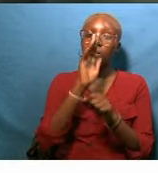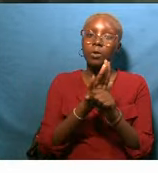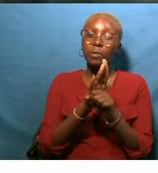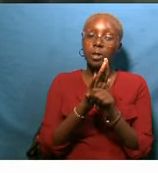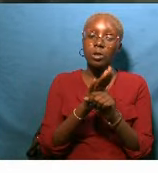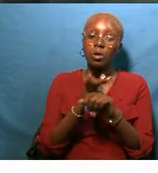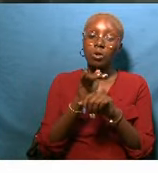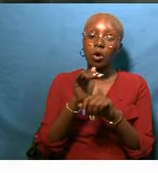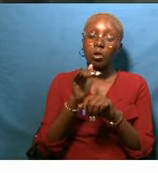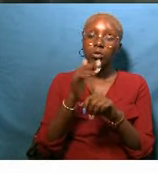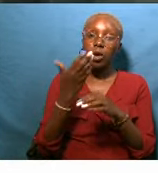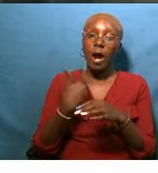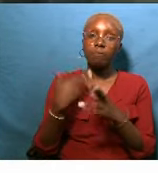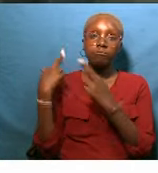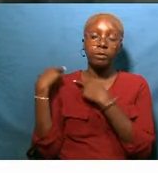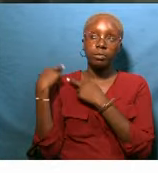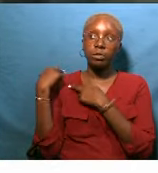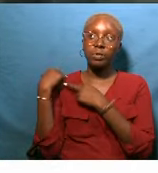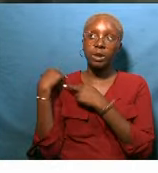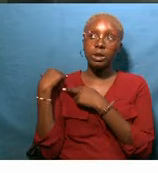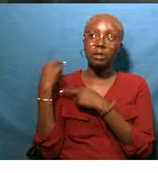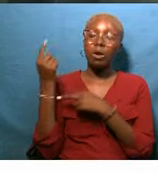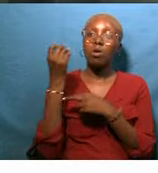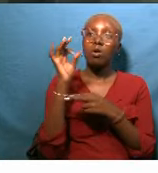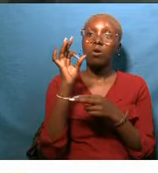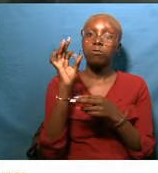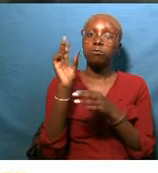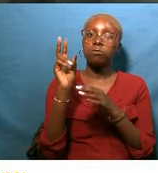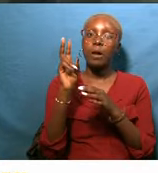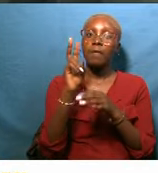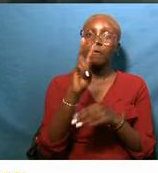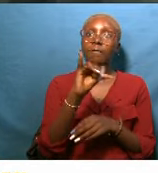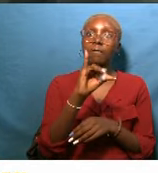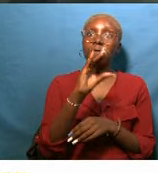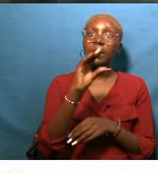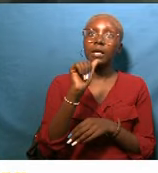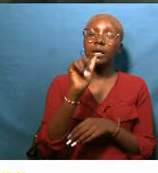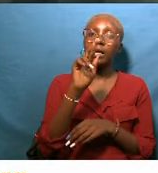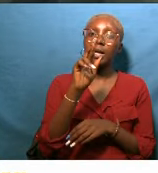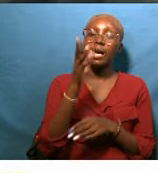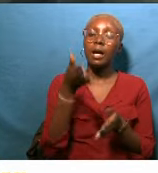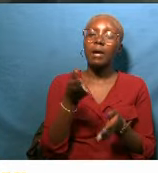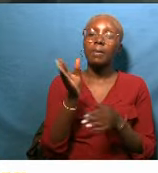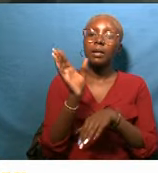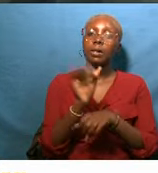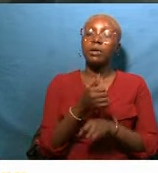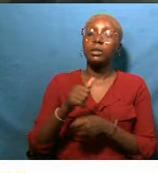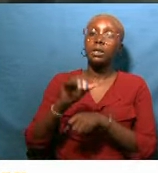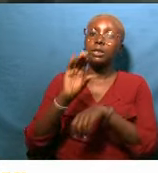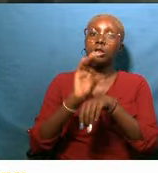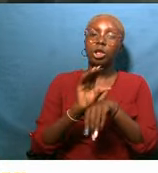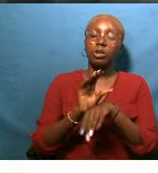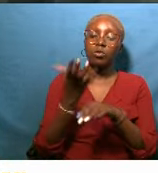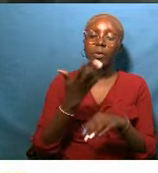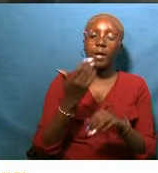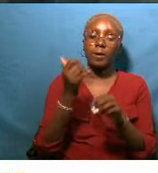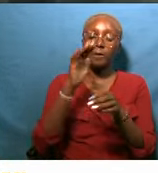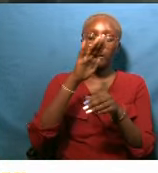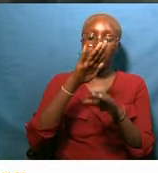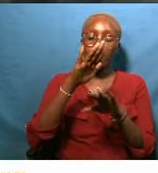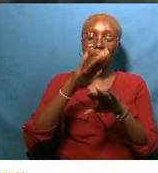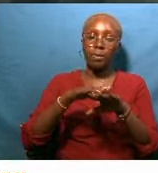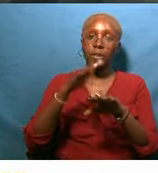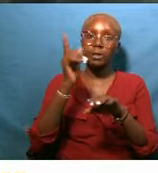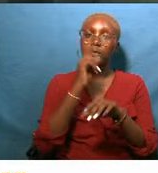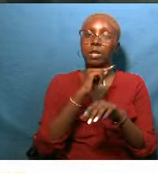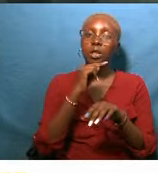duties of Vicar General in the All Saints Cathedral Diocese when duly appointed thereto. I promise